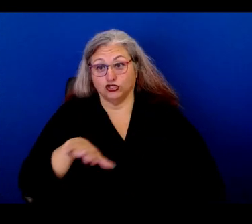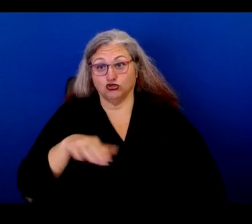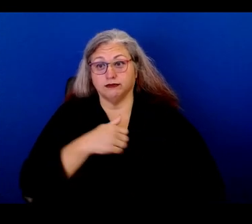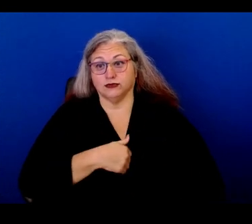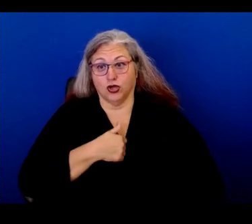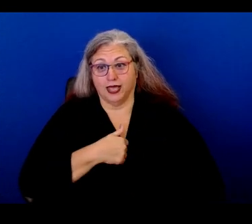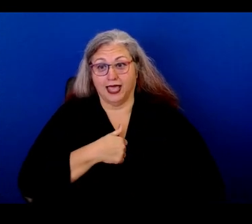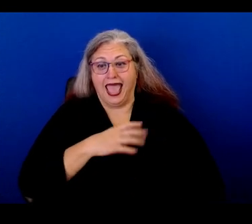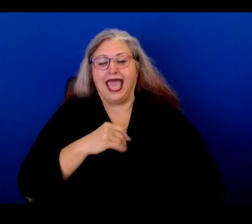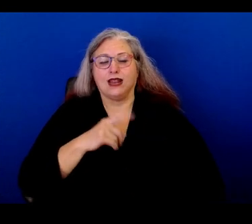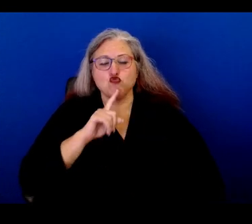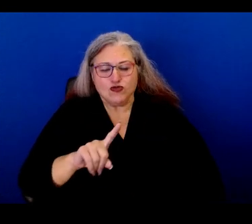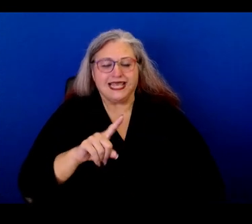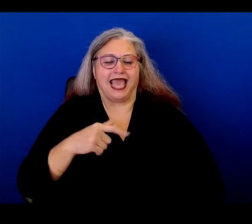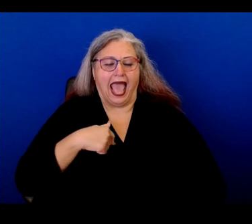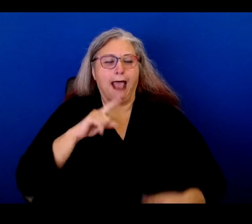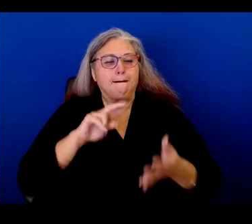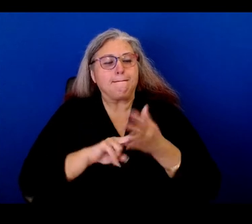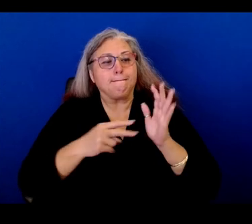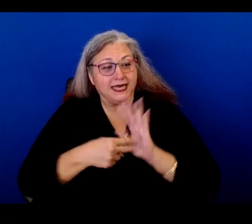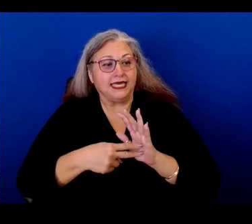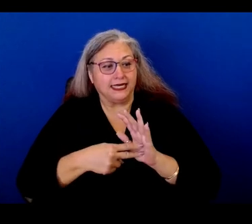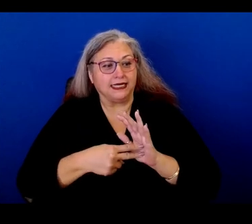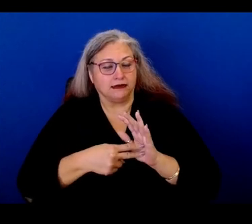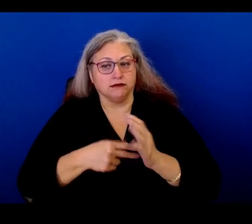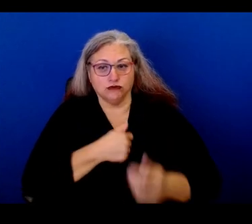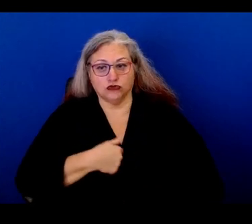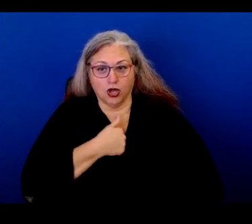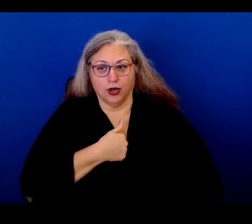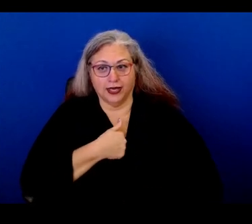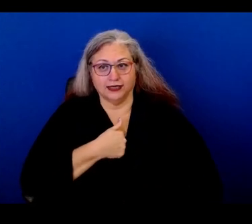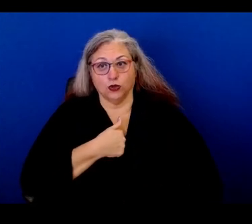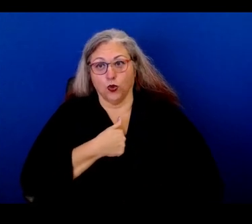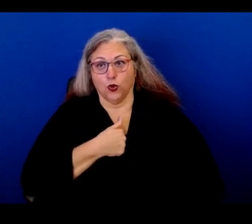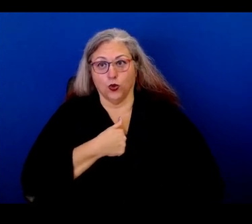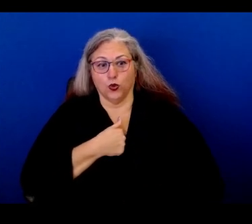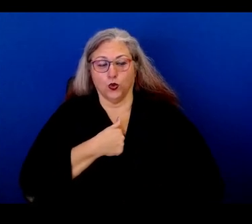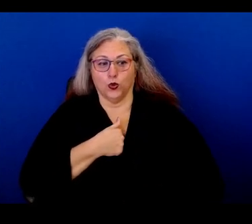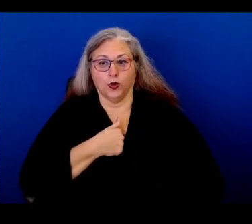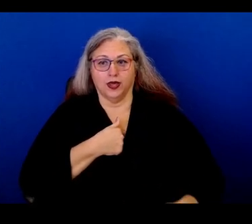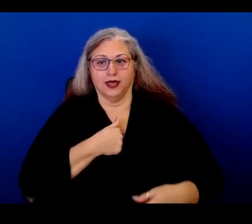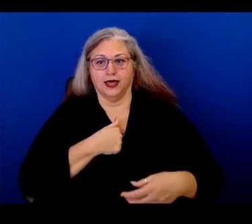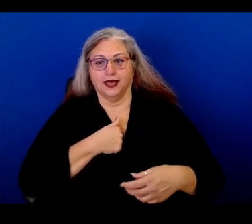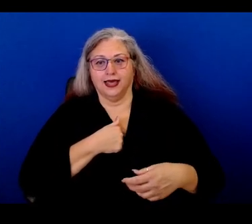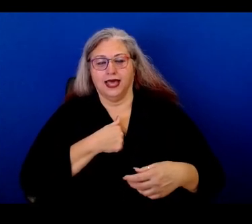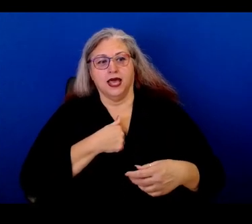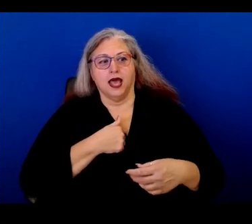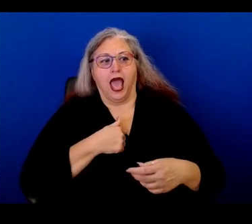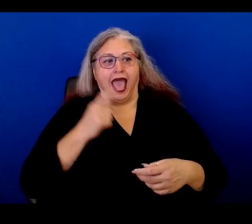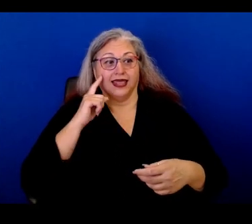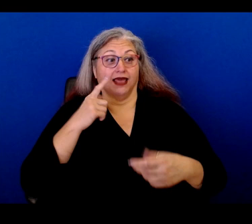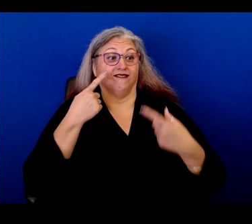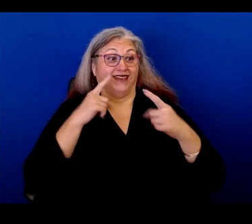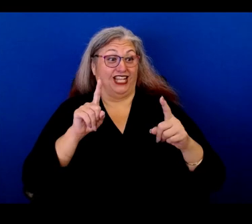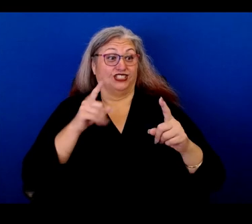and truly meant what I was saying, I think that too shifted their perspective on,